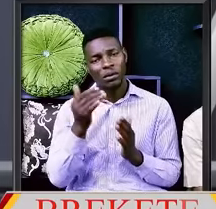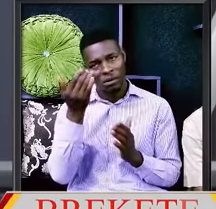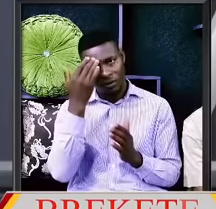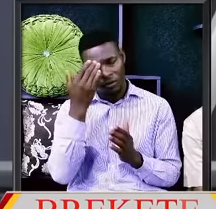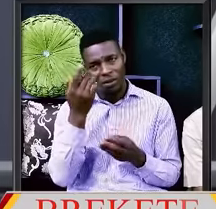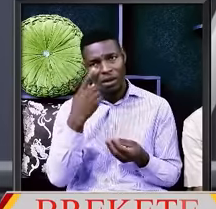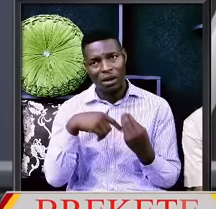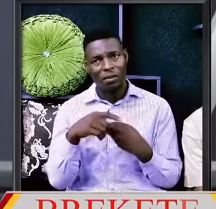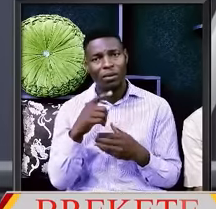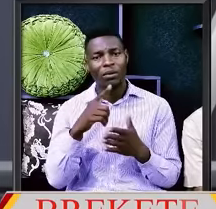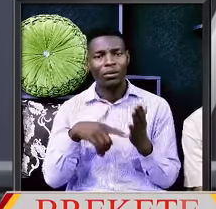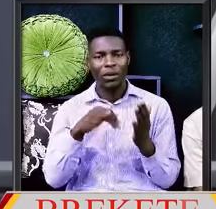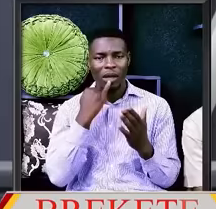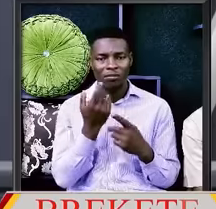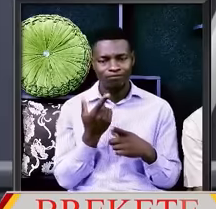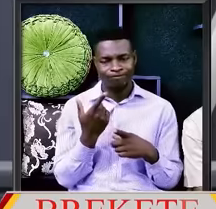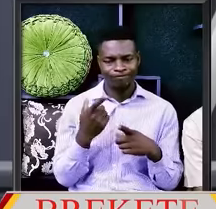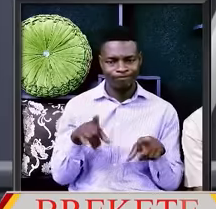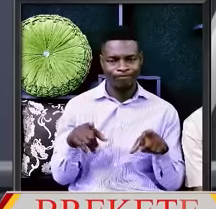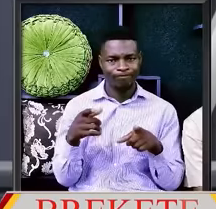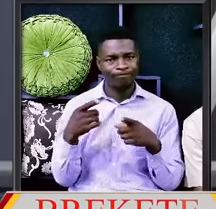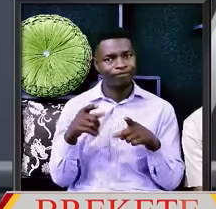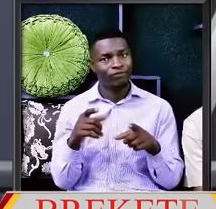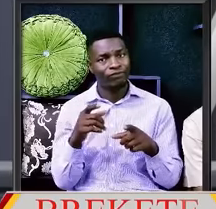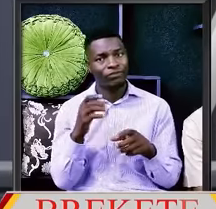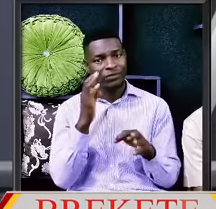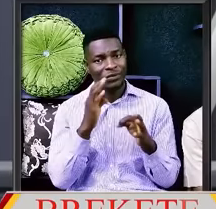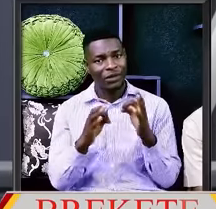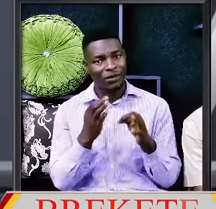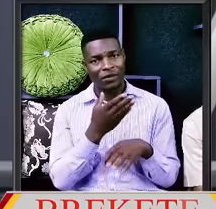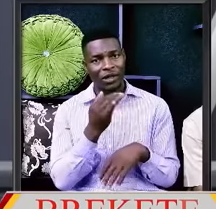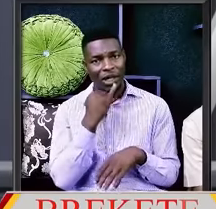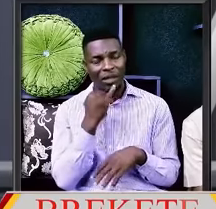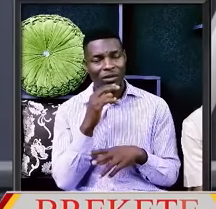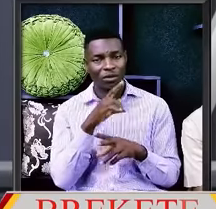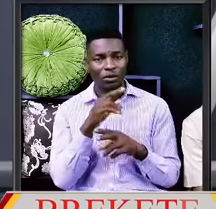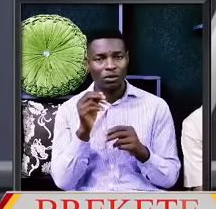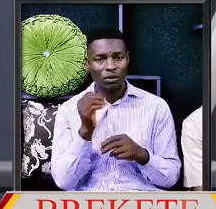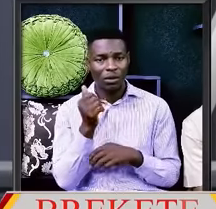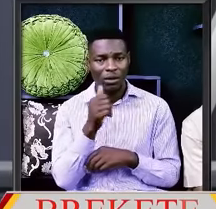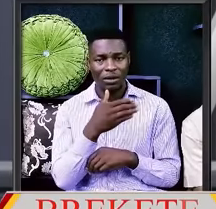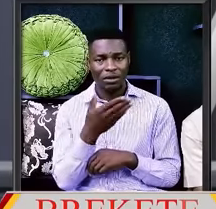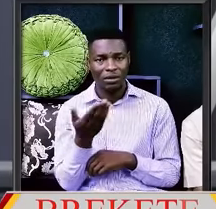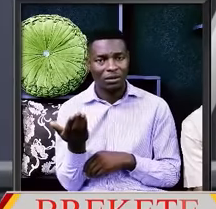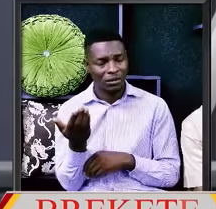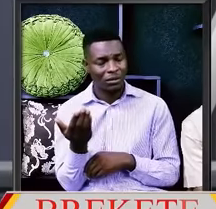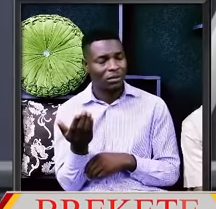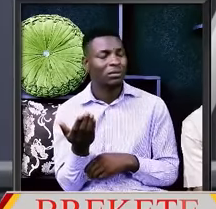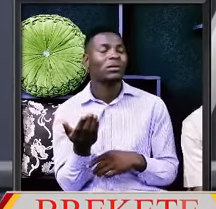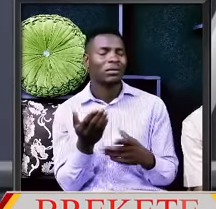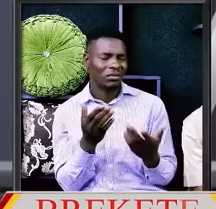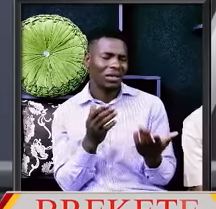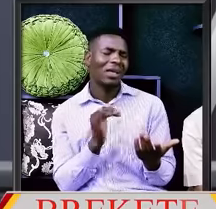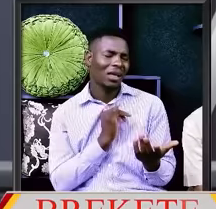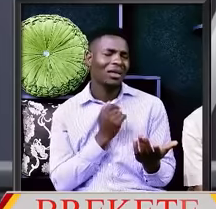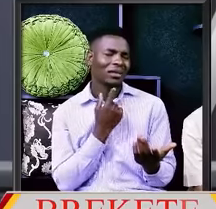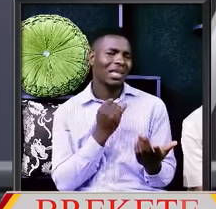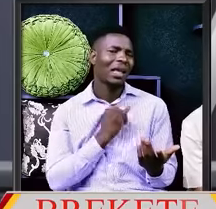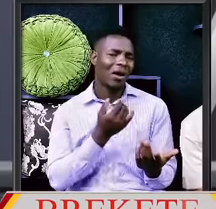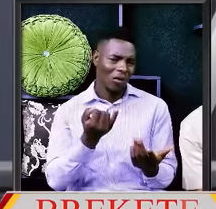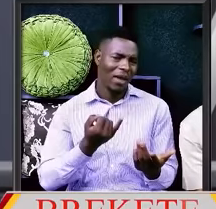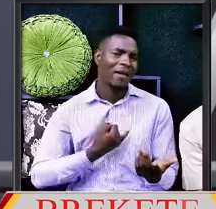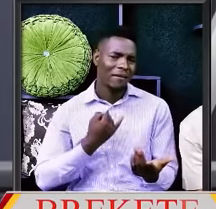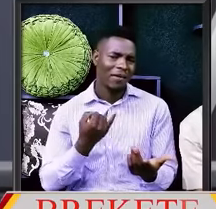bullying going on. If at all, there's not even anything we can hold on to. But madam, I've been talking, say I go invite all the people